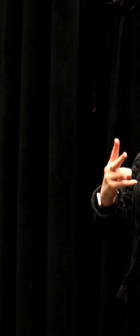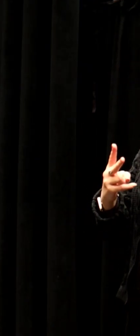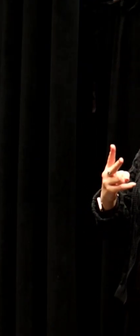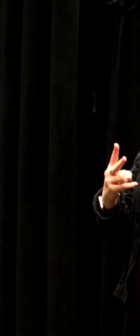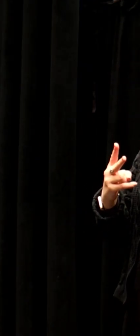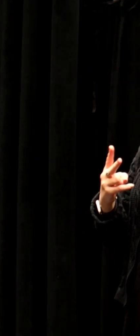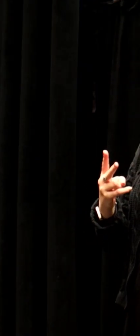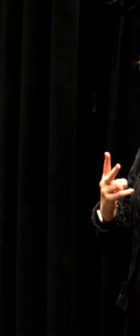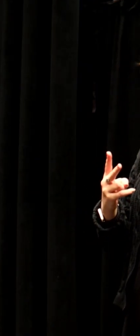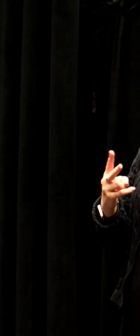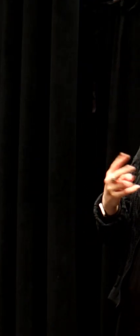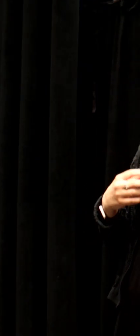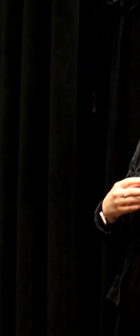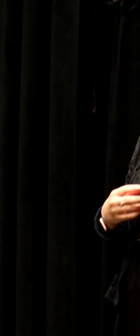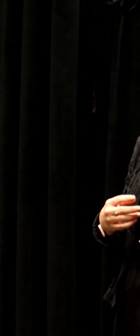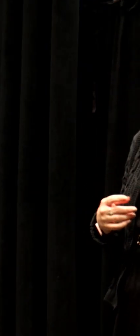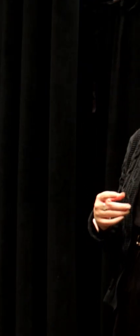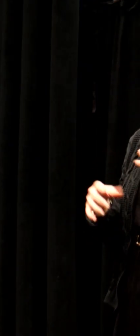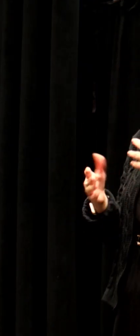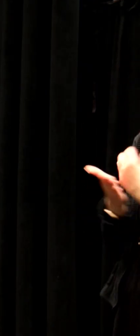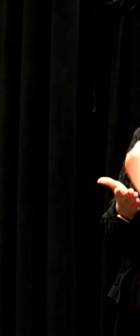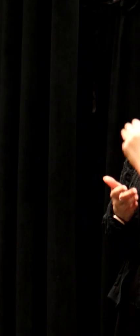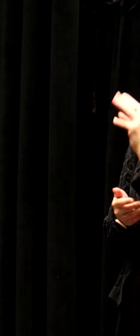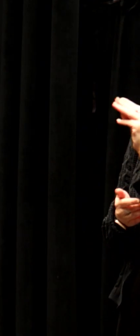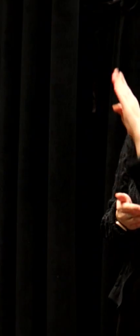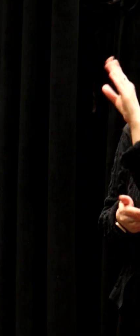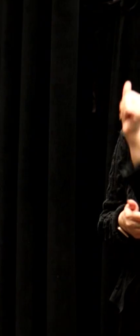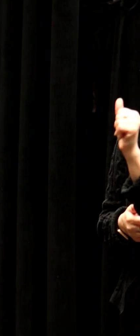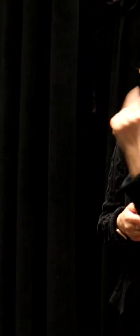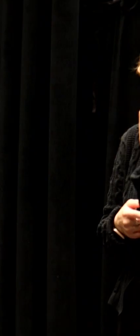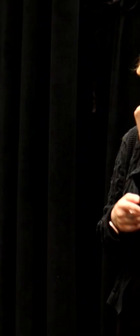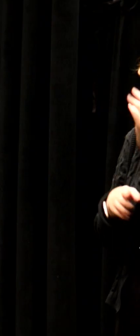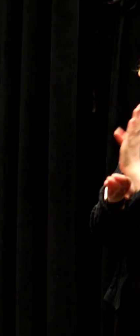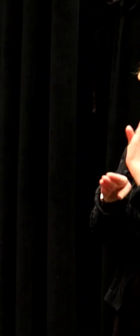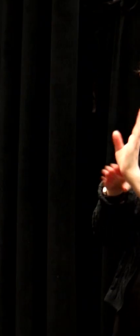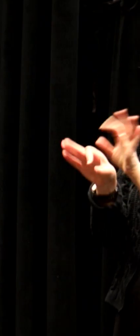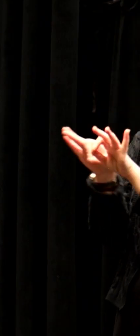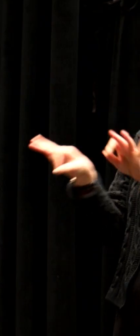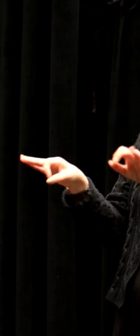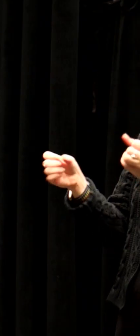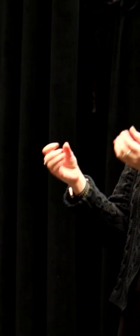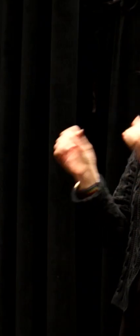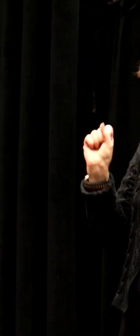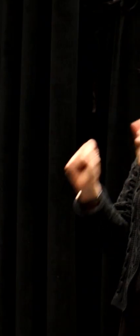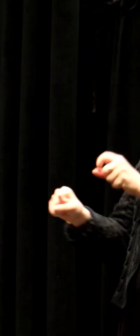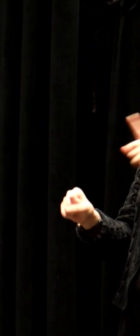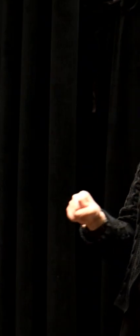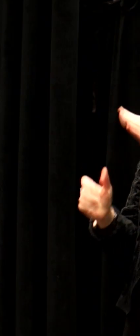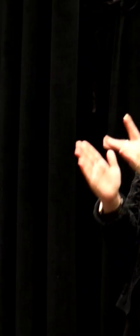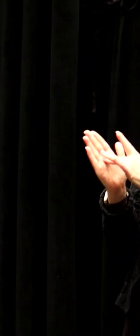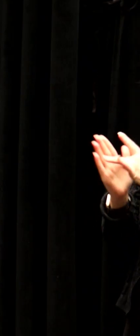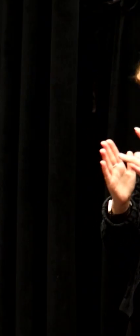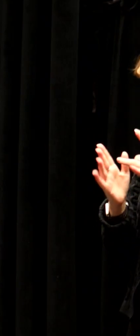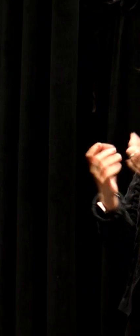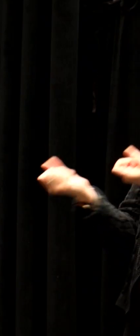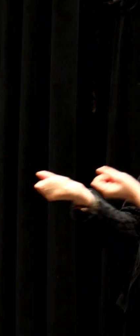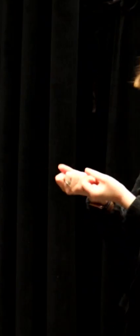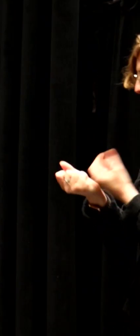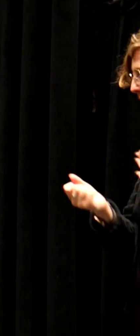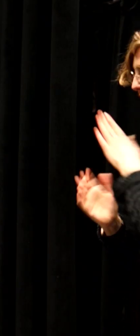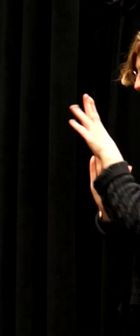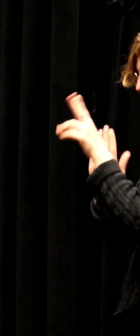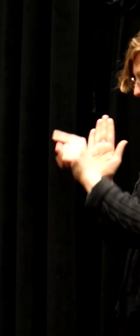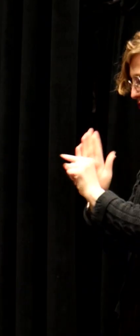like an MBA or something. Something that I could have used, you know, to really like supplement my undergraduate